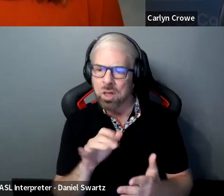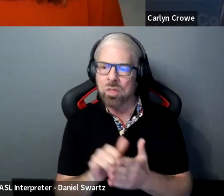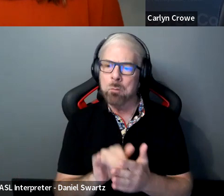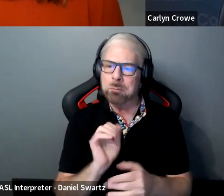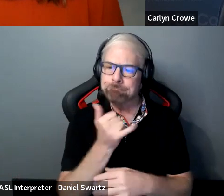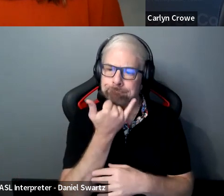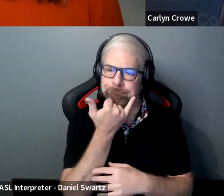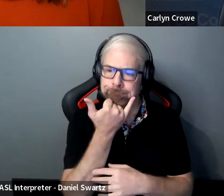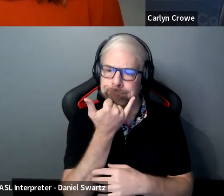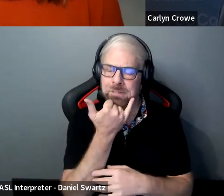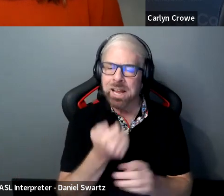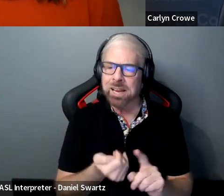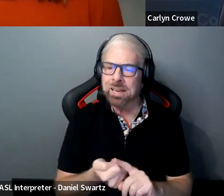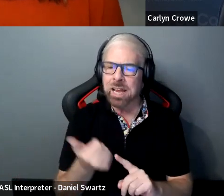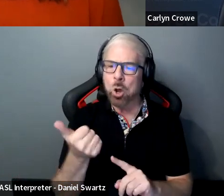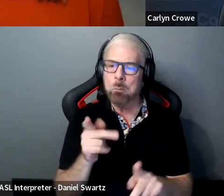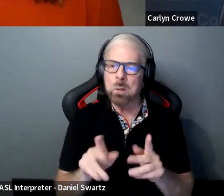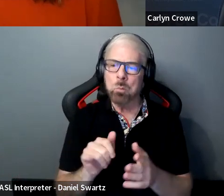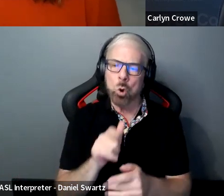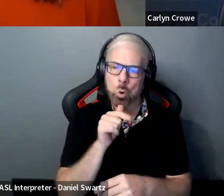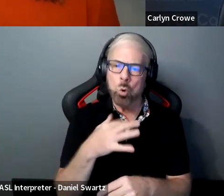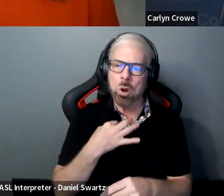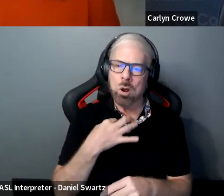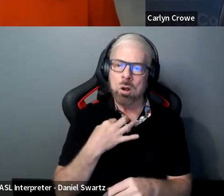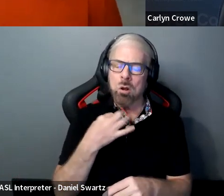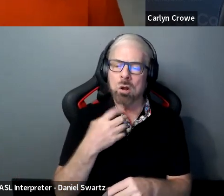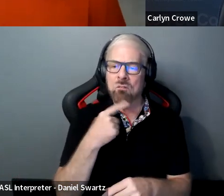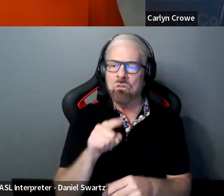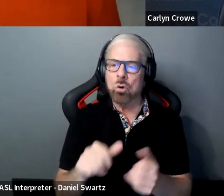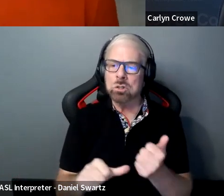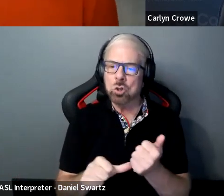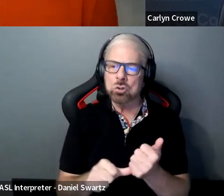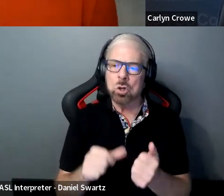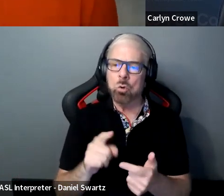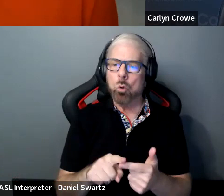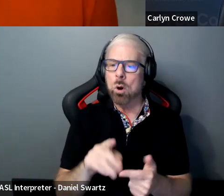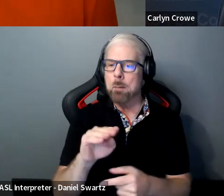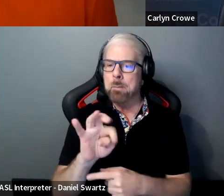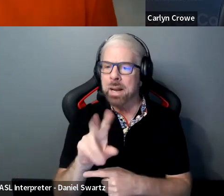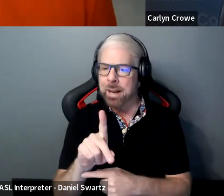accidentally kick off people that are eligible for food assistance or Medicaid off their services.